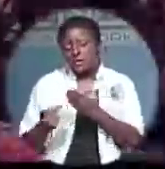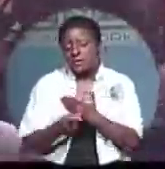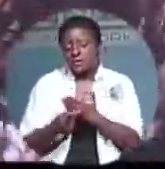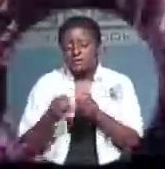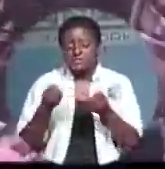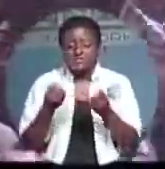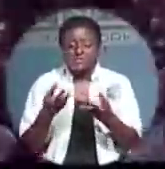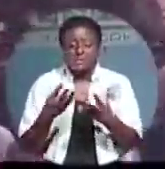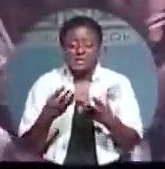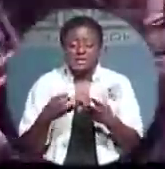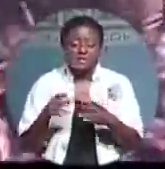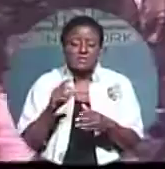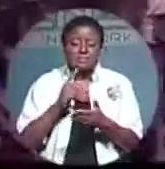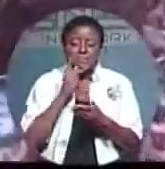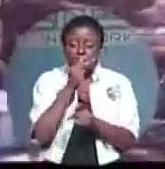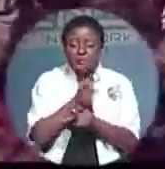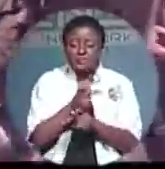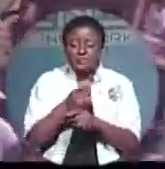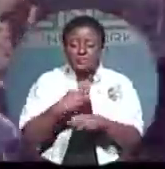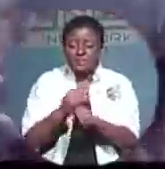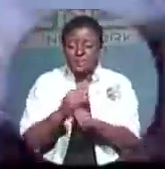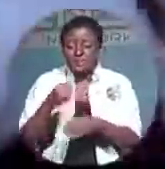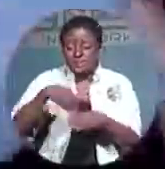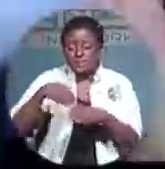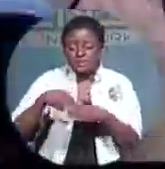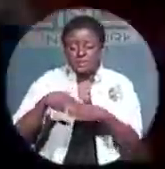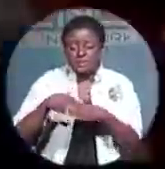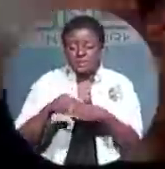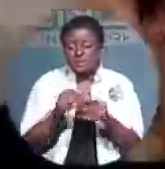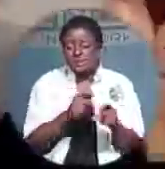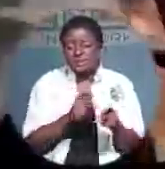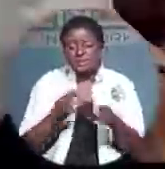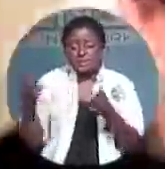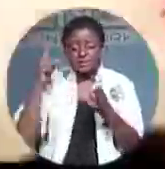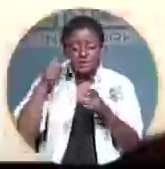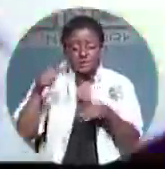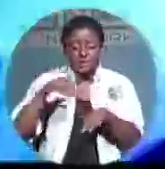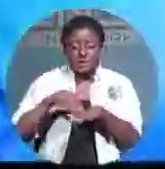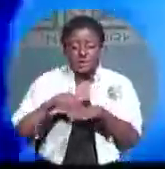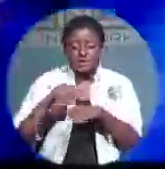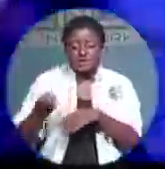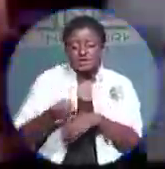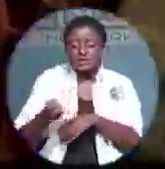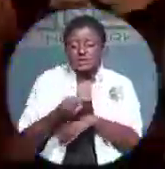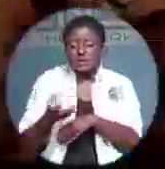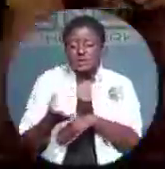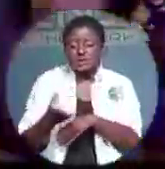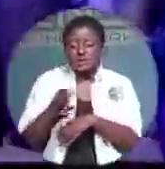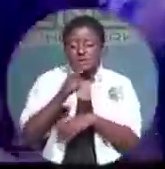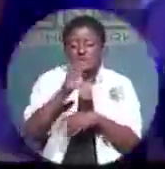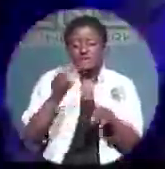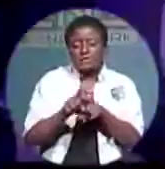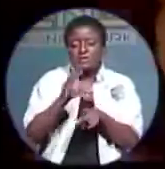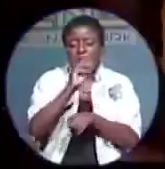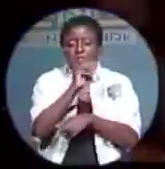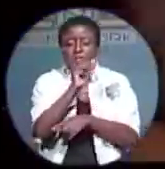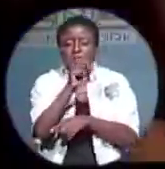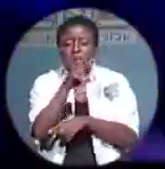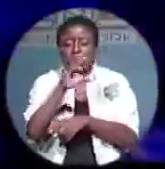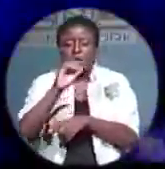made, including a referendum on gambling, a Marco Archer's law, and revisiting recently passed